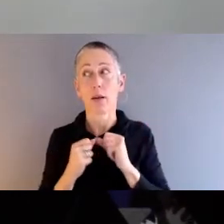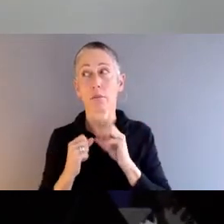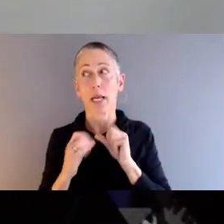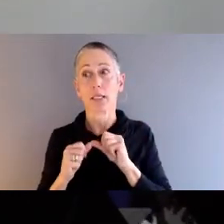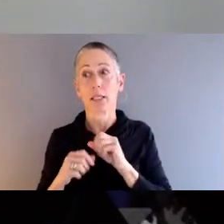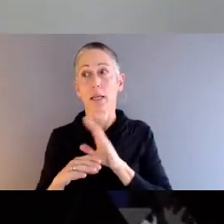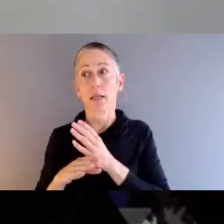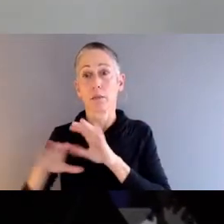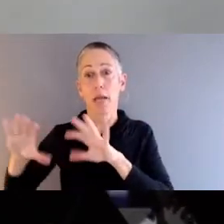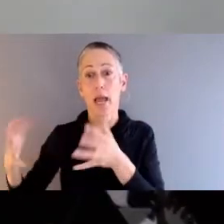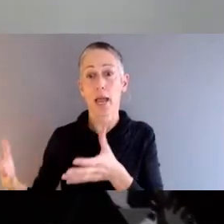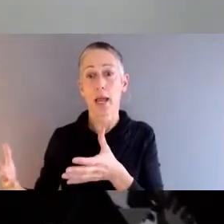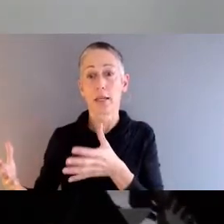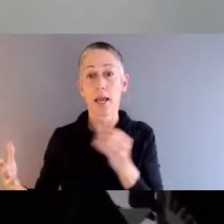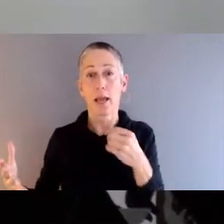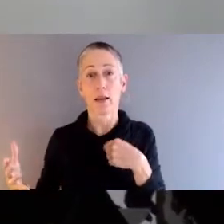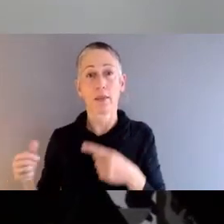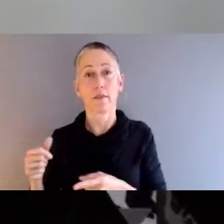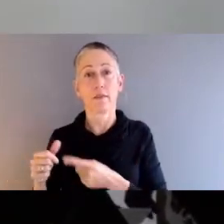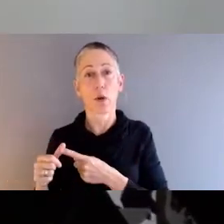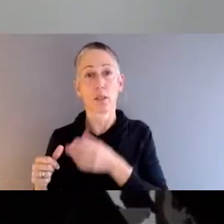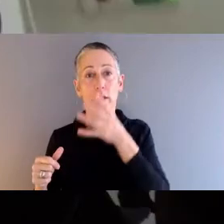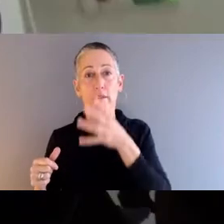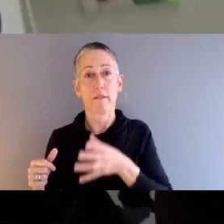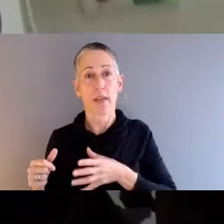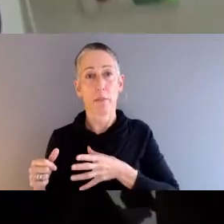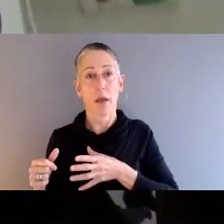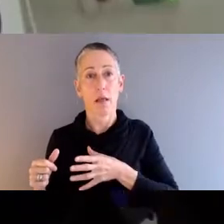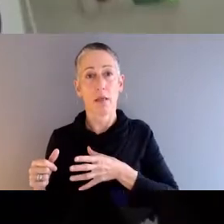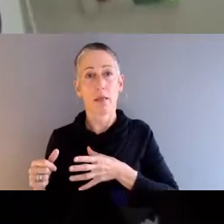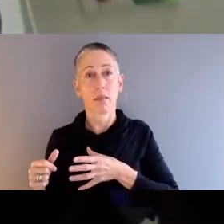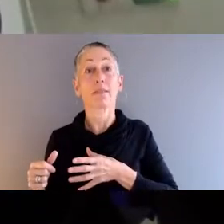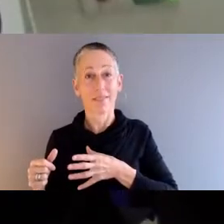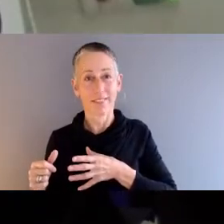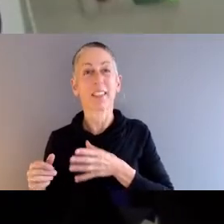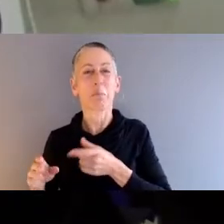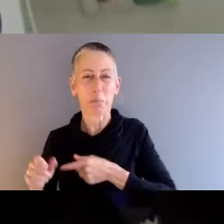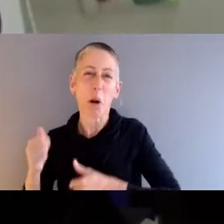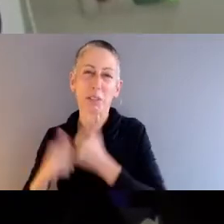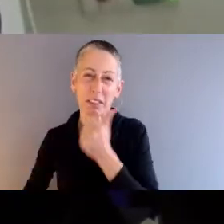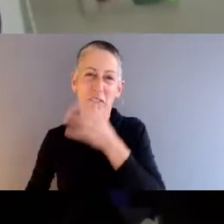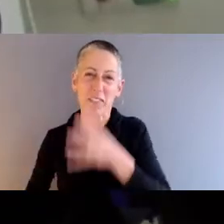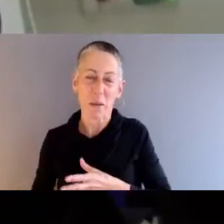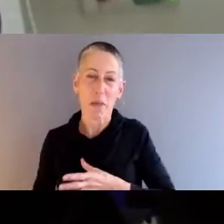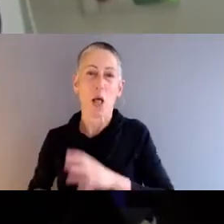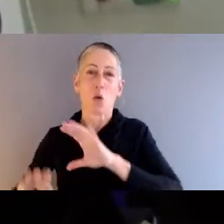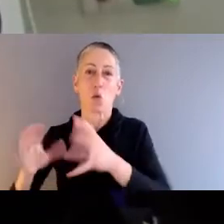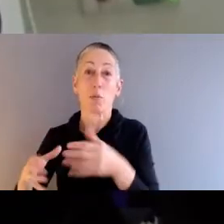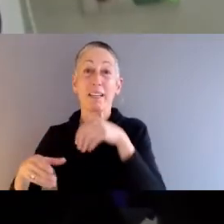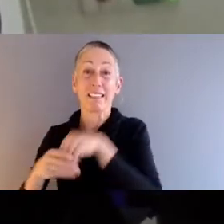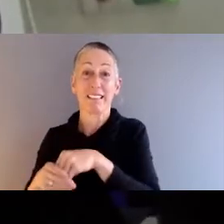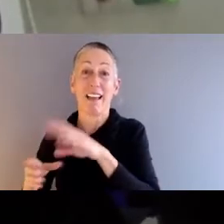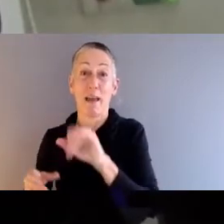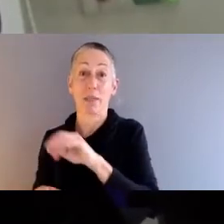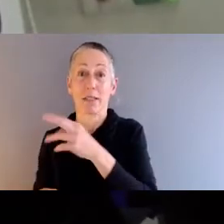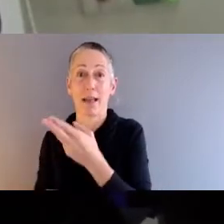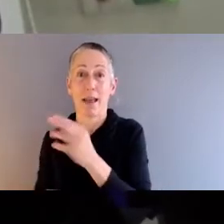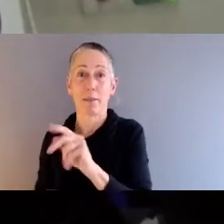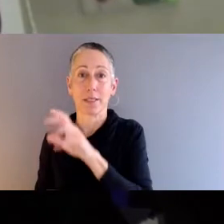first female majority bands of Hamilton. As an artist, I'm drawn to telling the stories that haven't been told